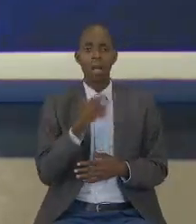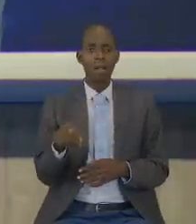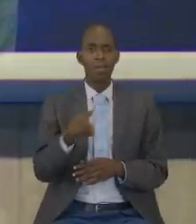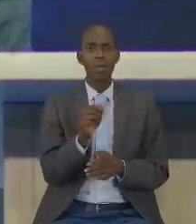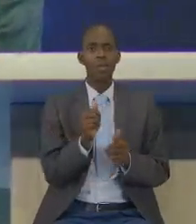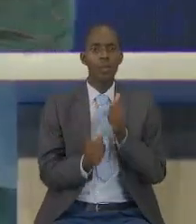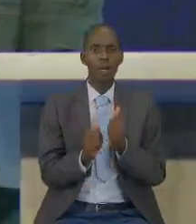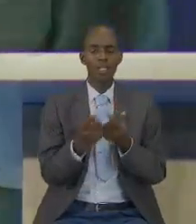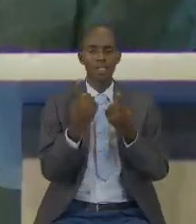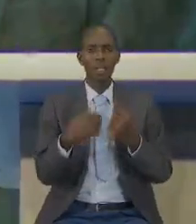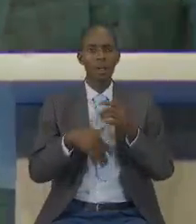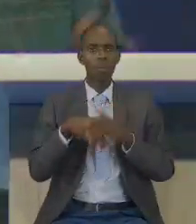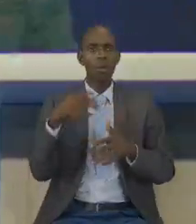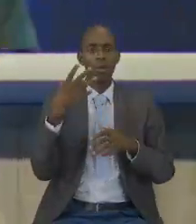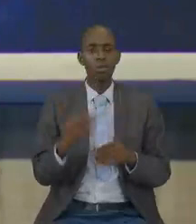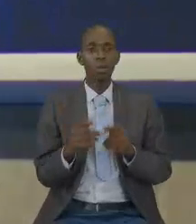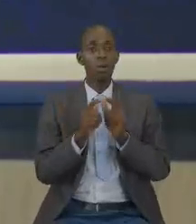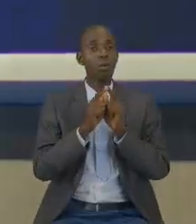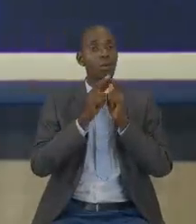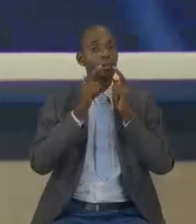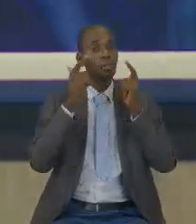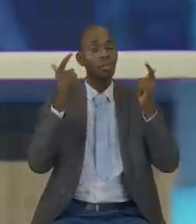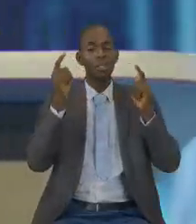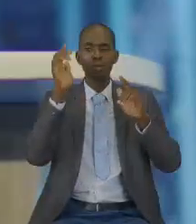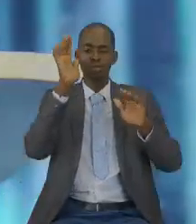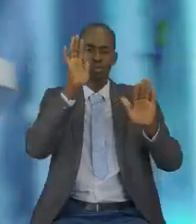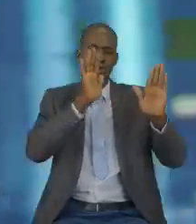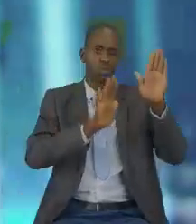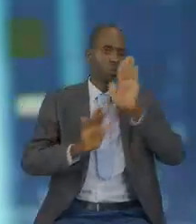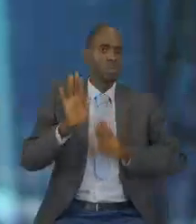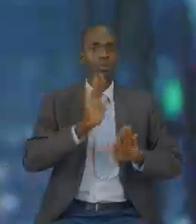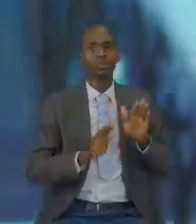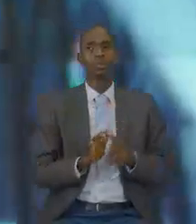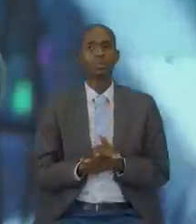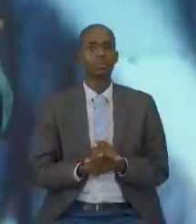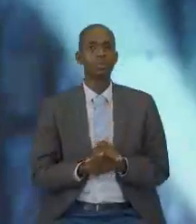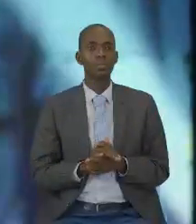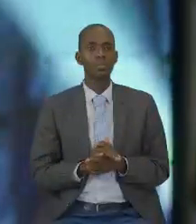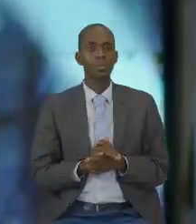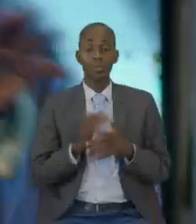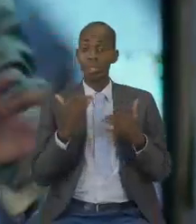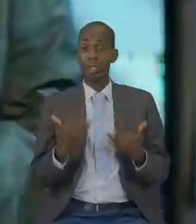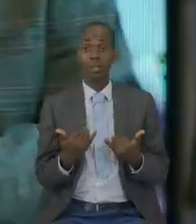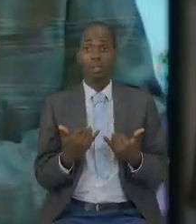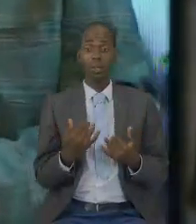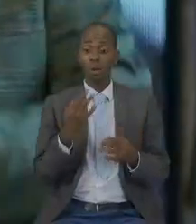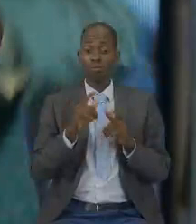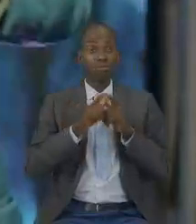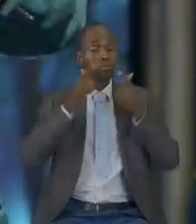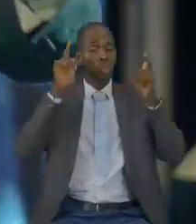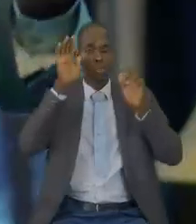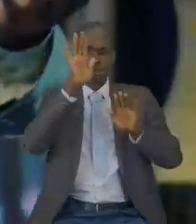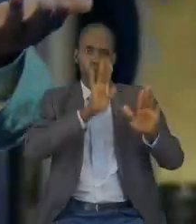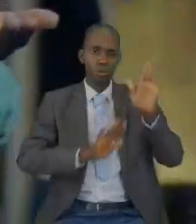which came out of the great tribulation. Now, of great tribulation